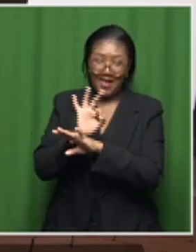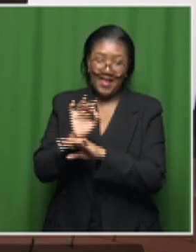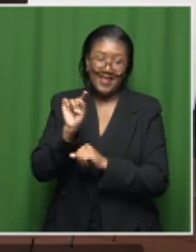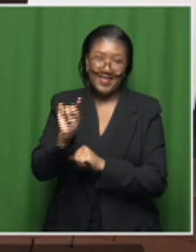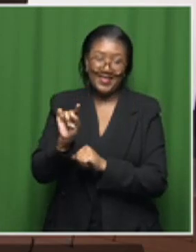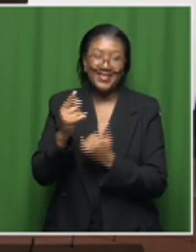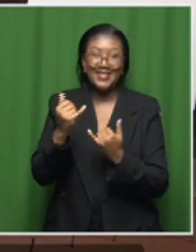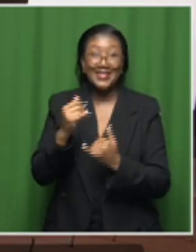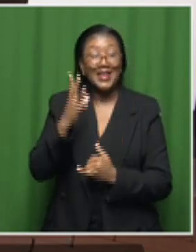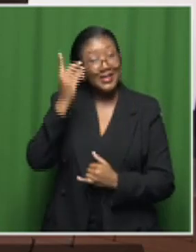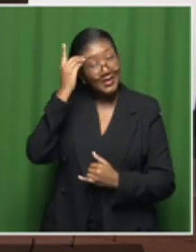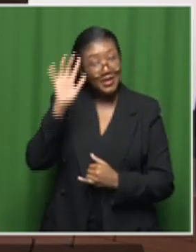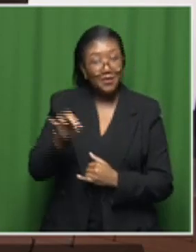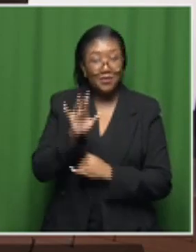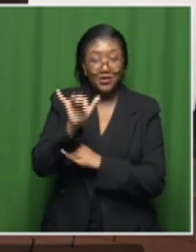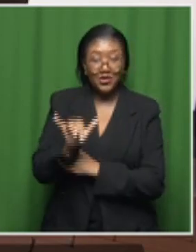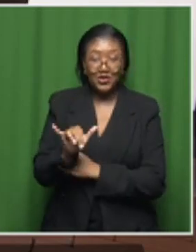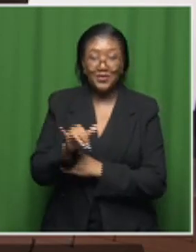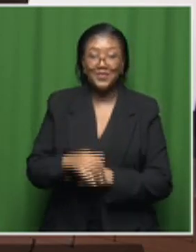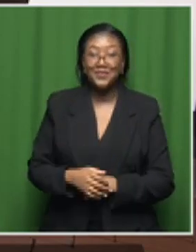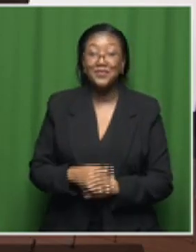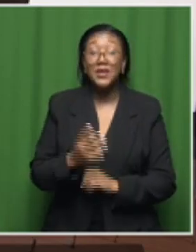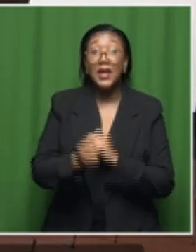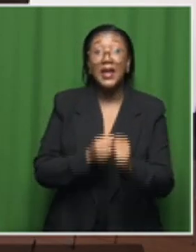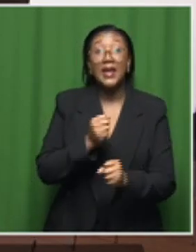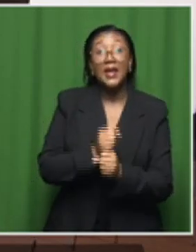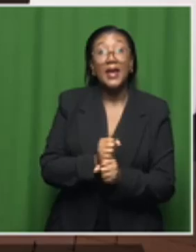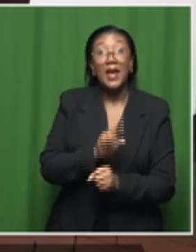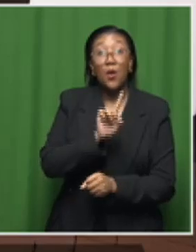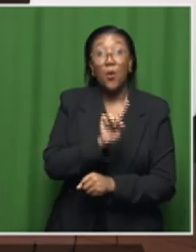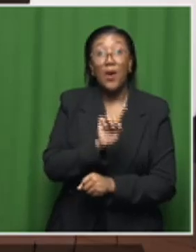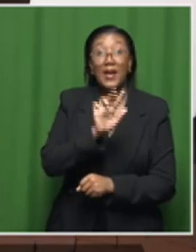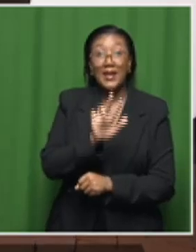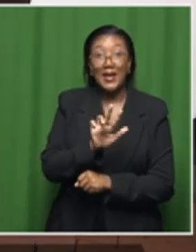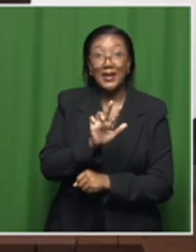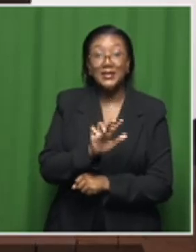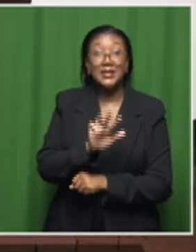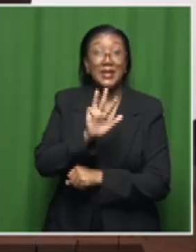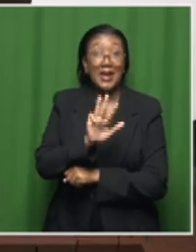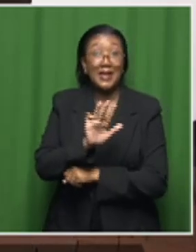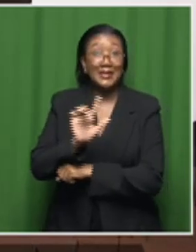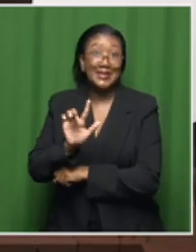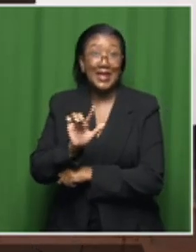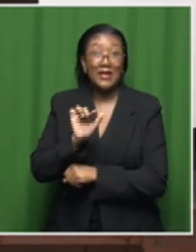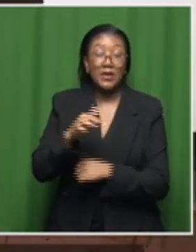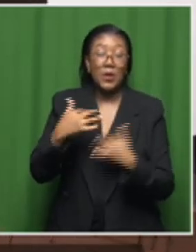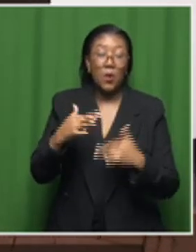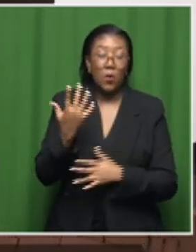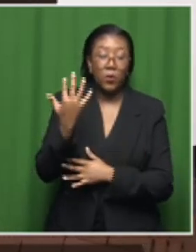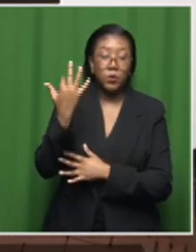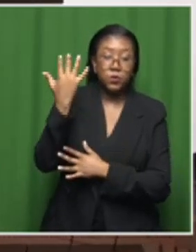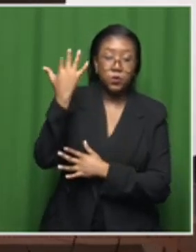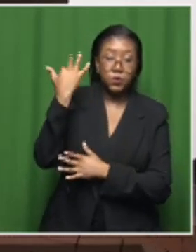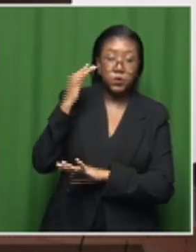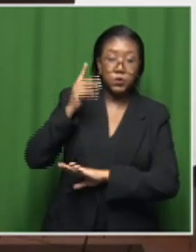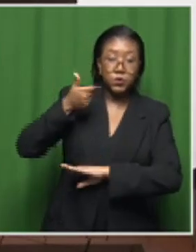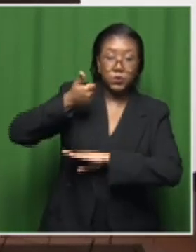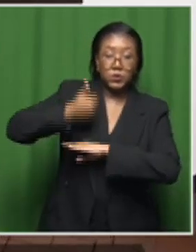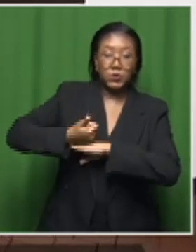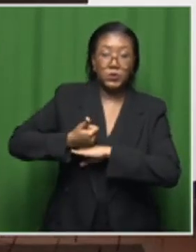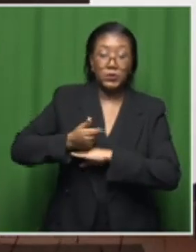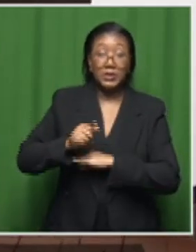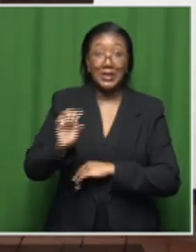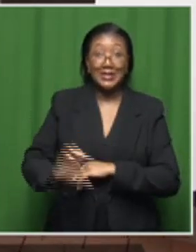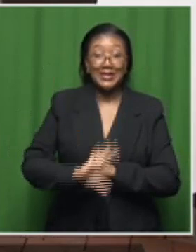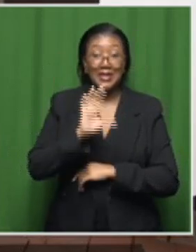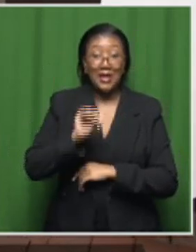history. I mean, 1897, it's the oldest horse race in South Africa, and it attracts so many different